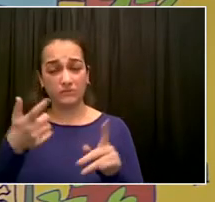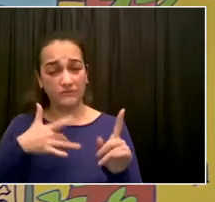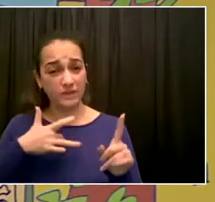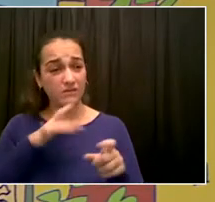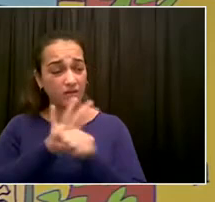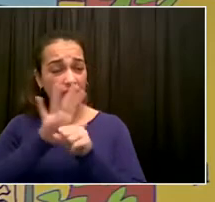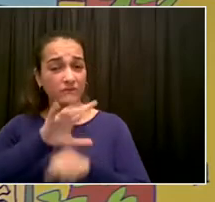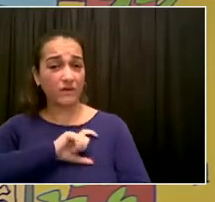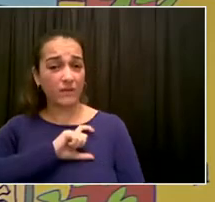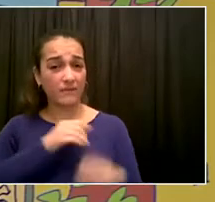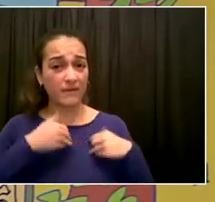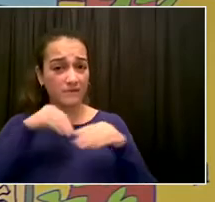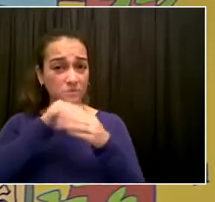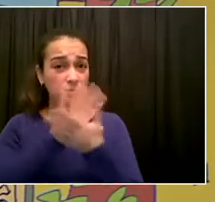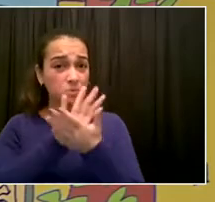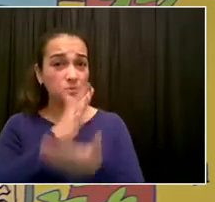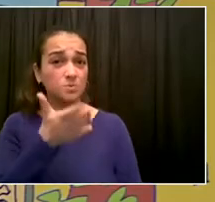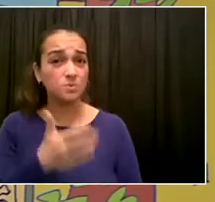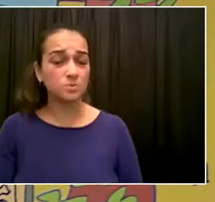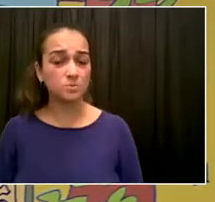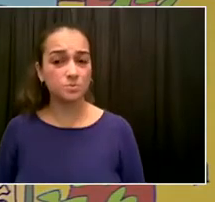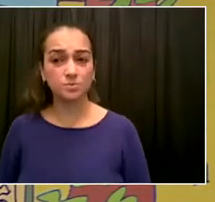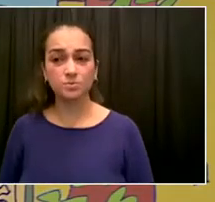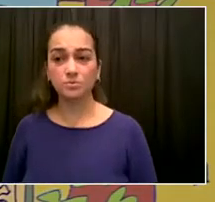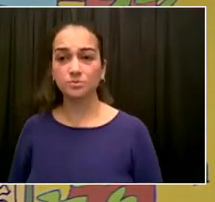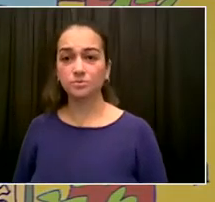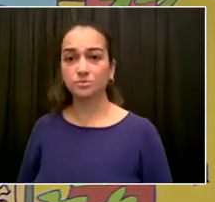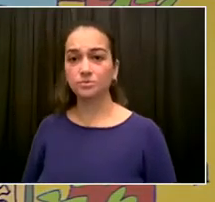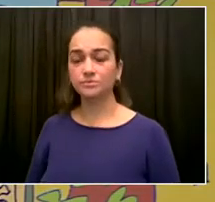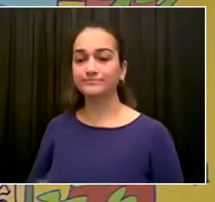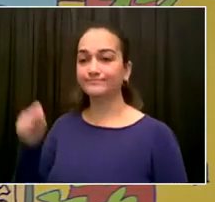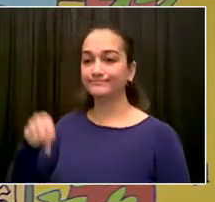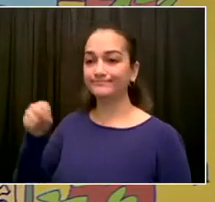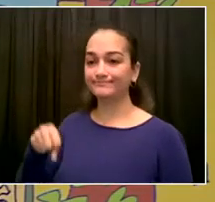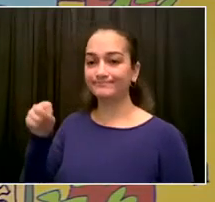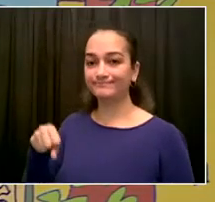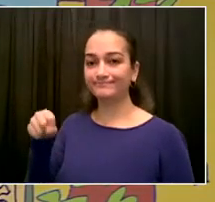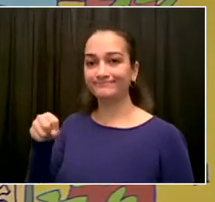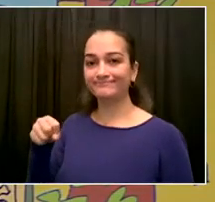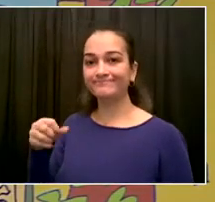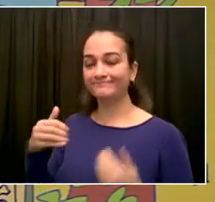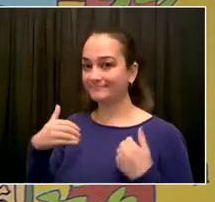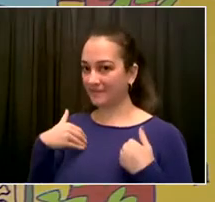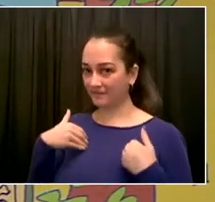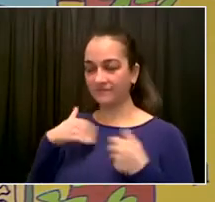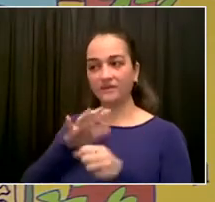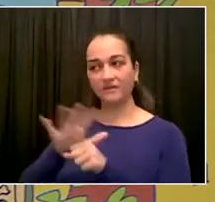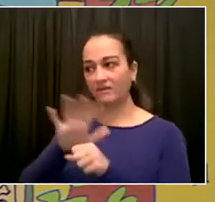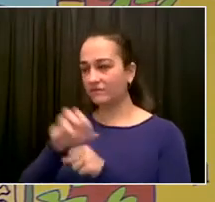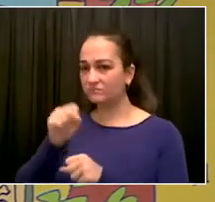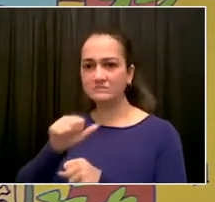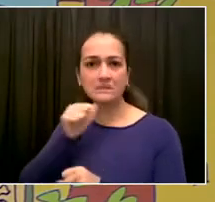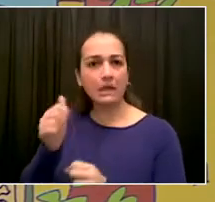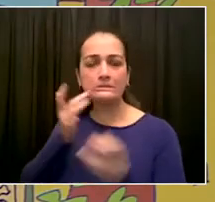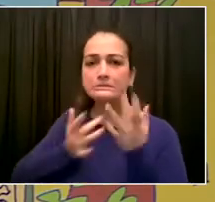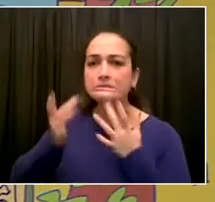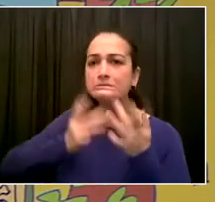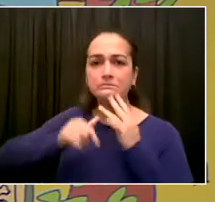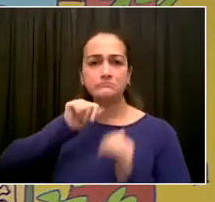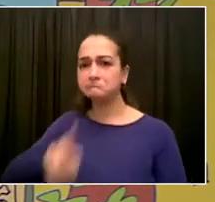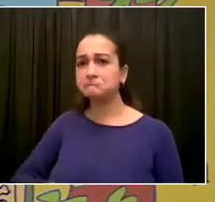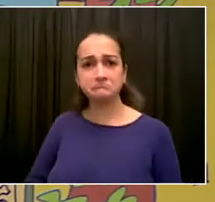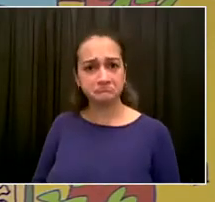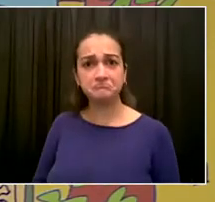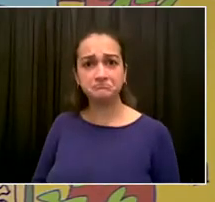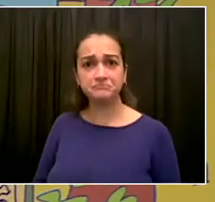now, and I'll speak to it, and obviously if the Chief or the Chancellor want to add. Right now, very important question you're asking, Jillian,